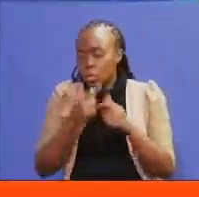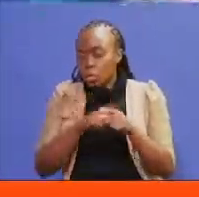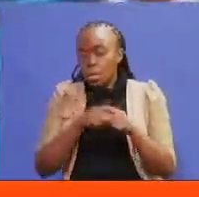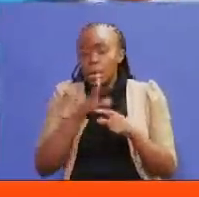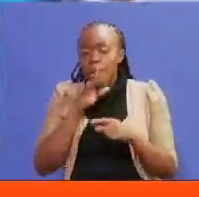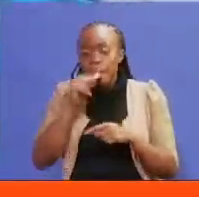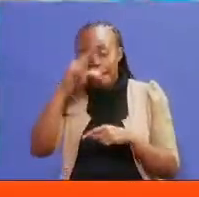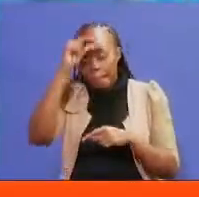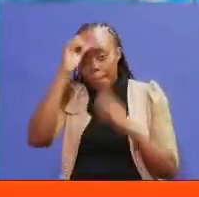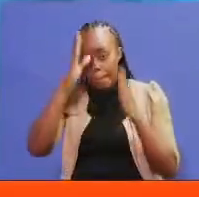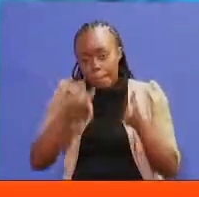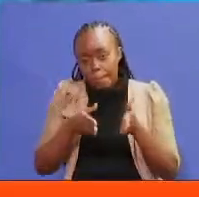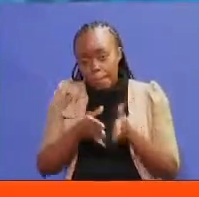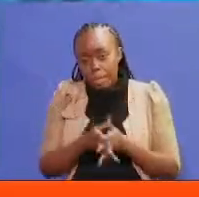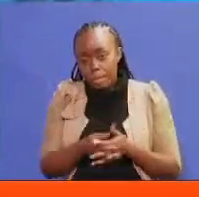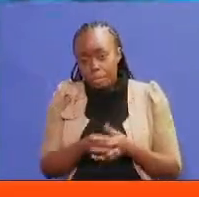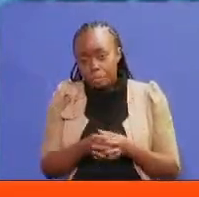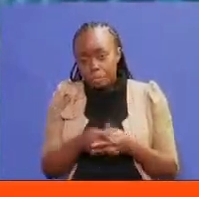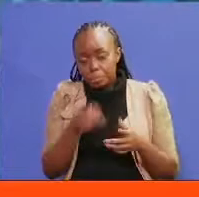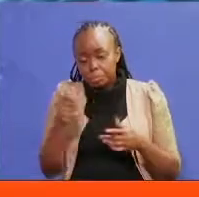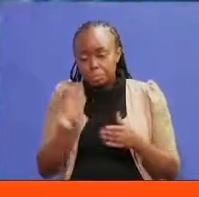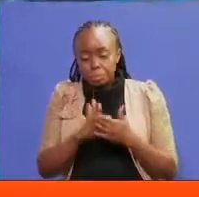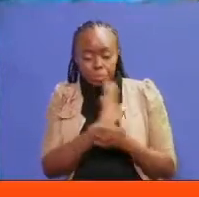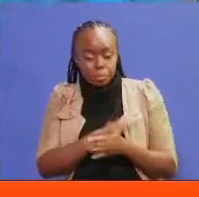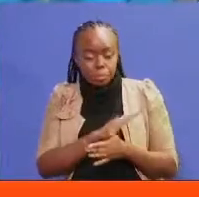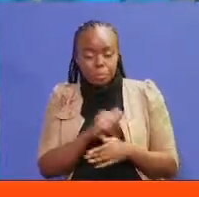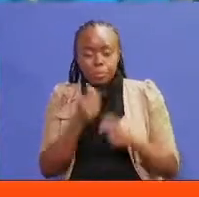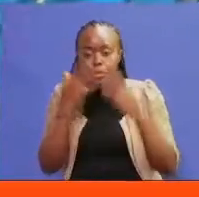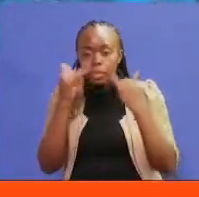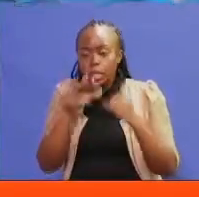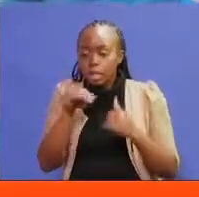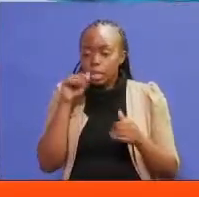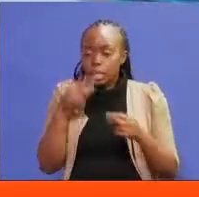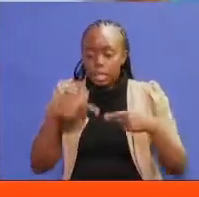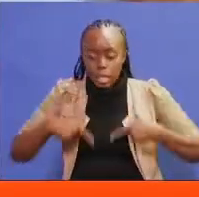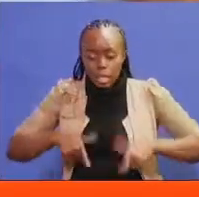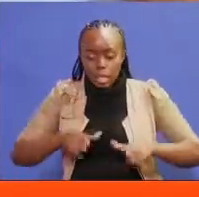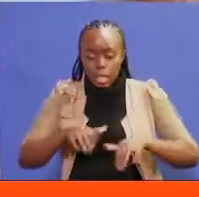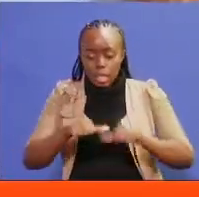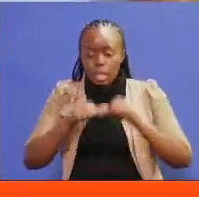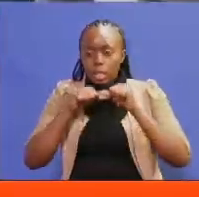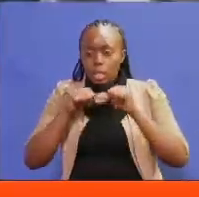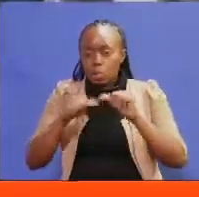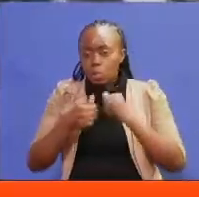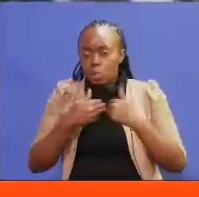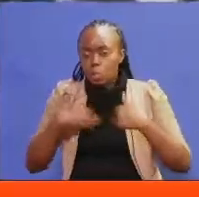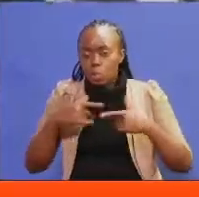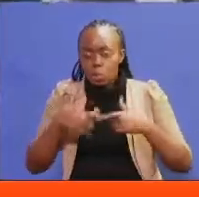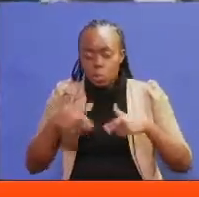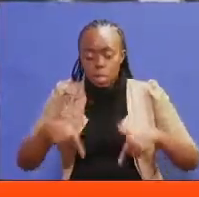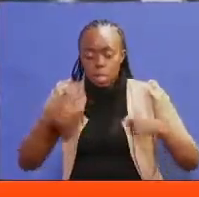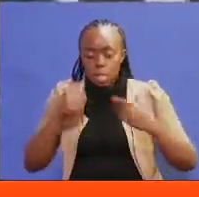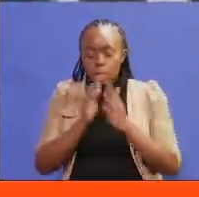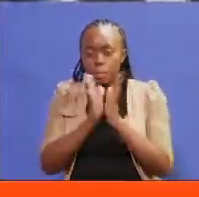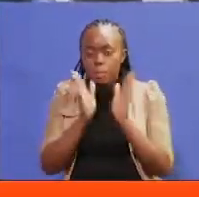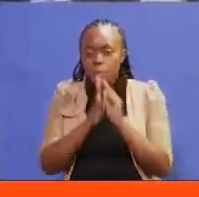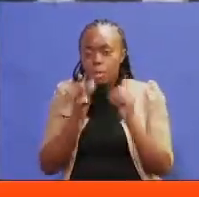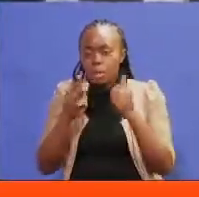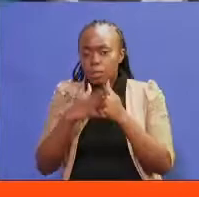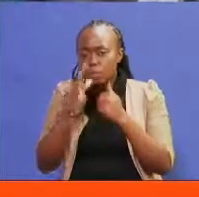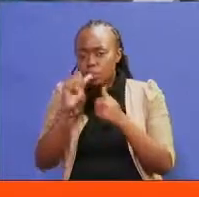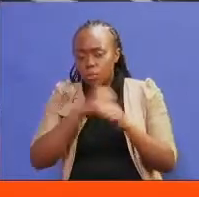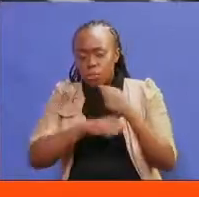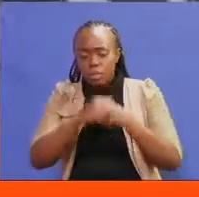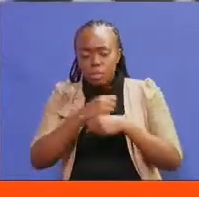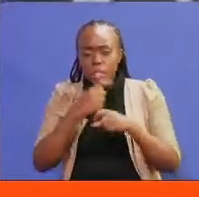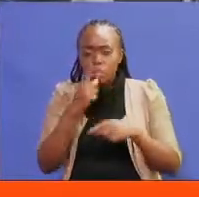government. The women are pleading with the government to let them stay at the farm, which they claim they have lived in for over 50 years, and